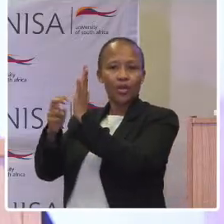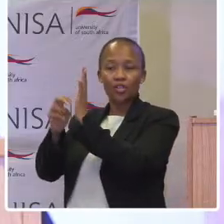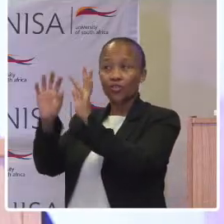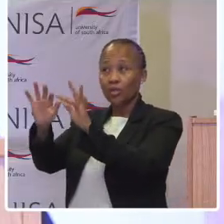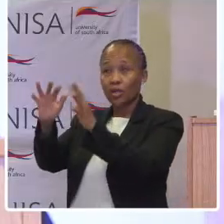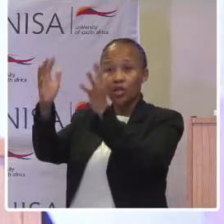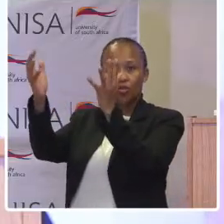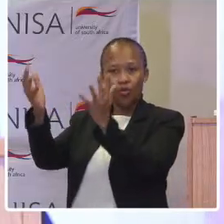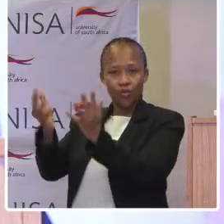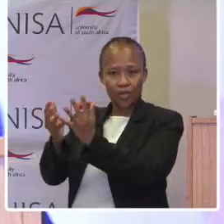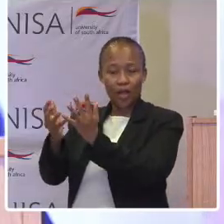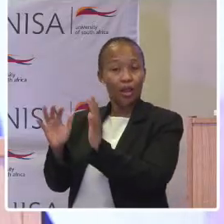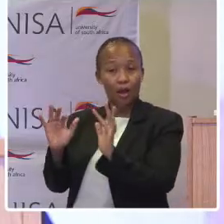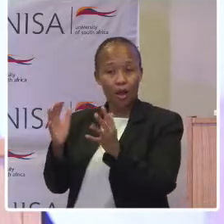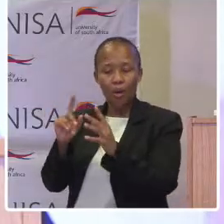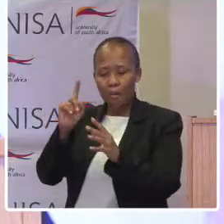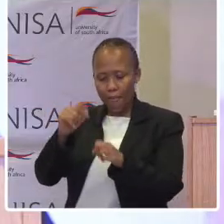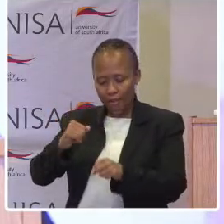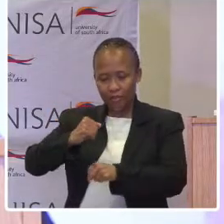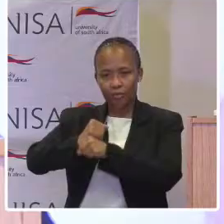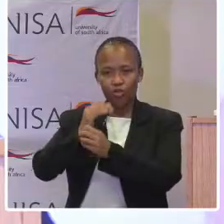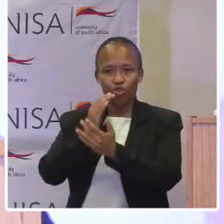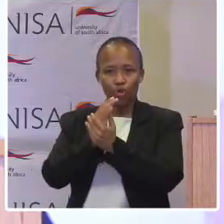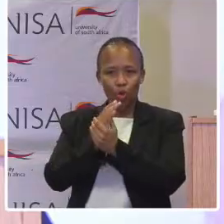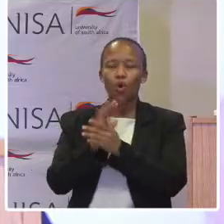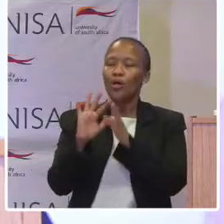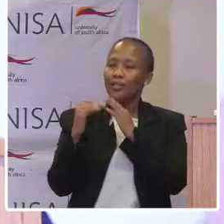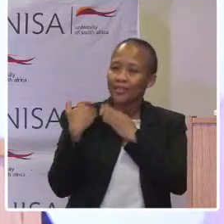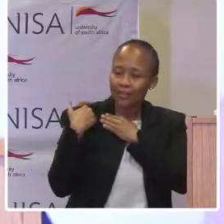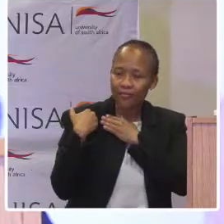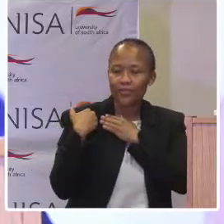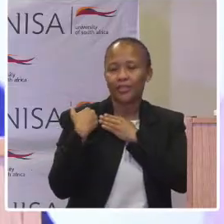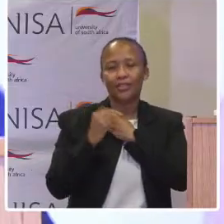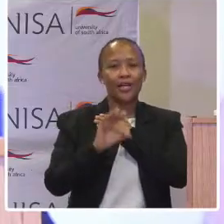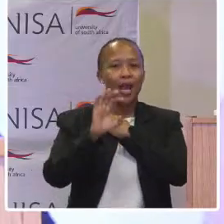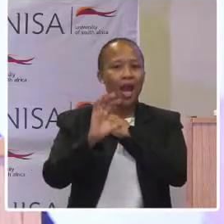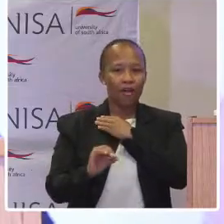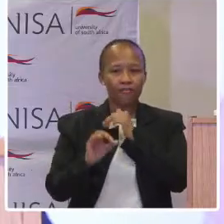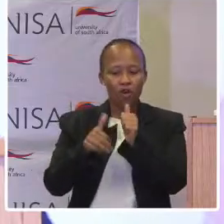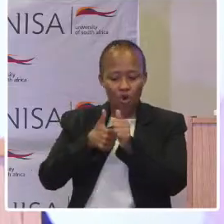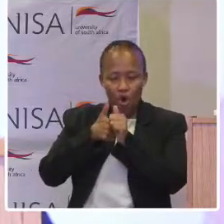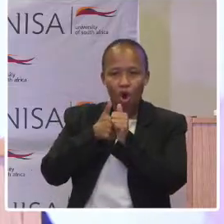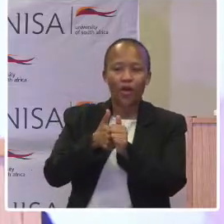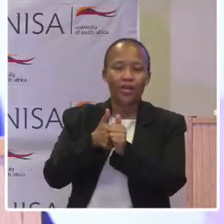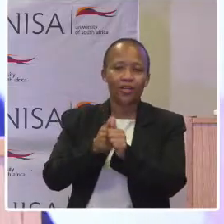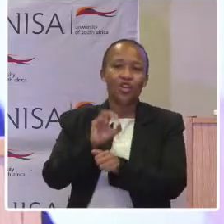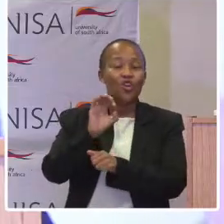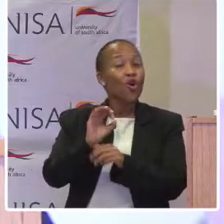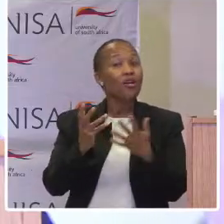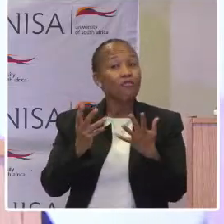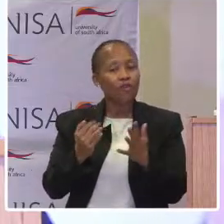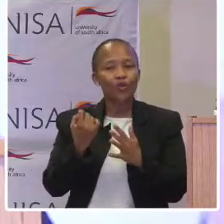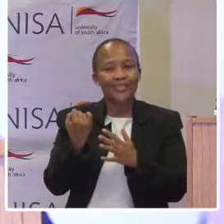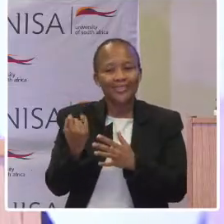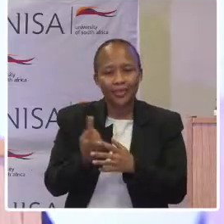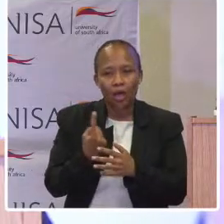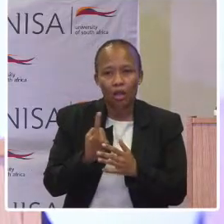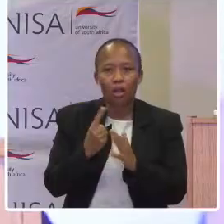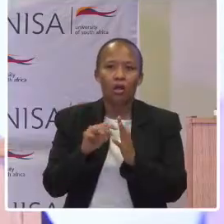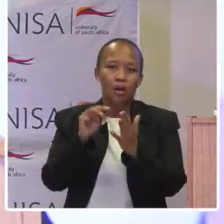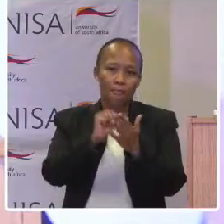global standards to ensure safety, security, and coherent regulatory framework for a single market. This includes